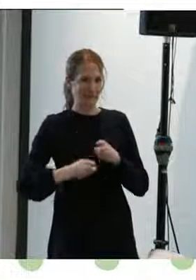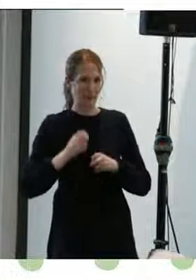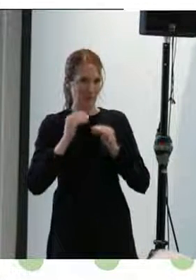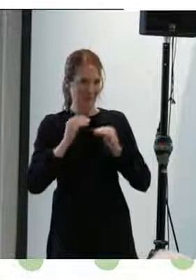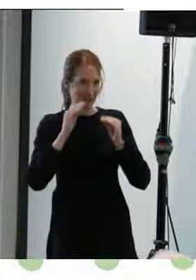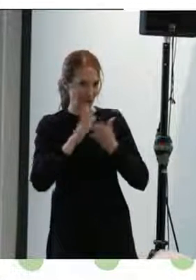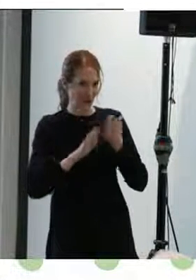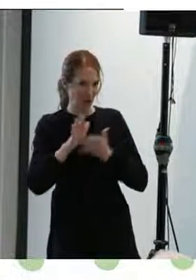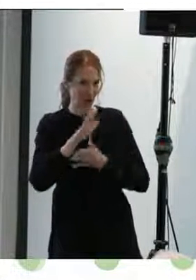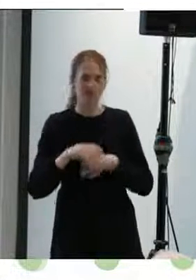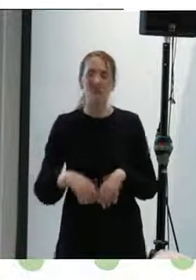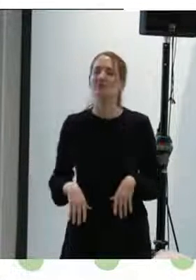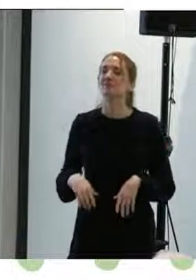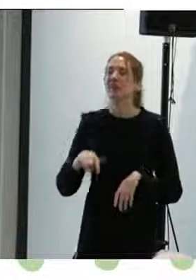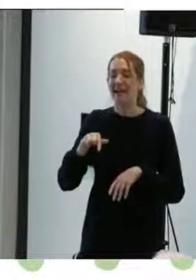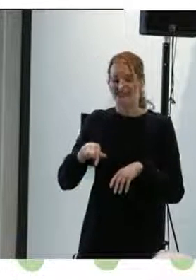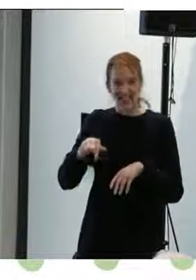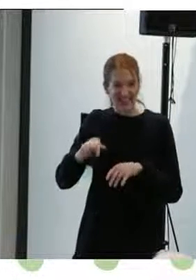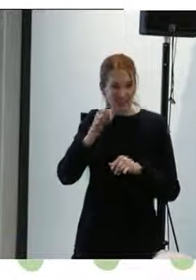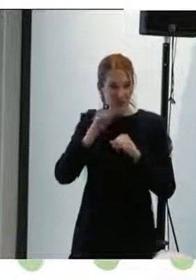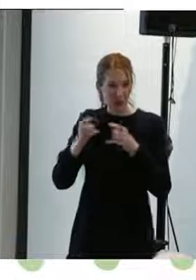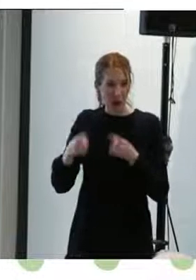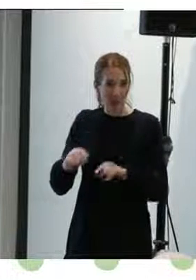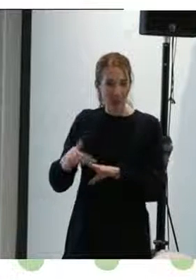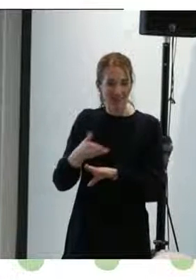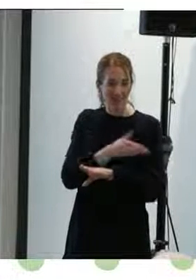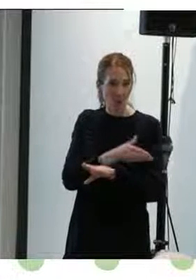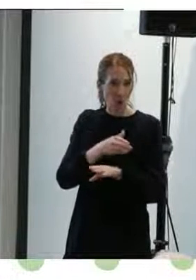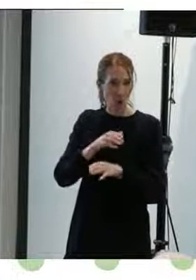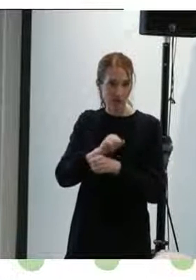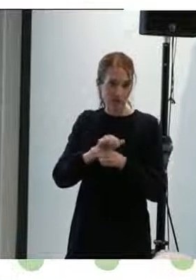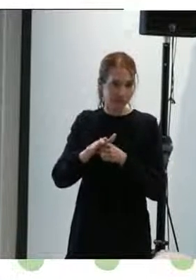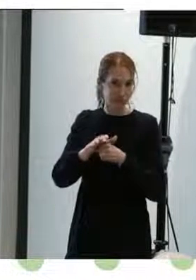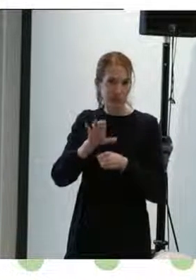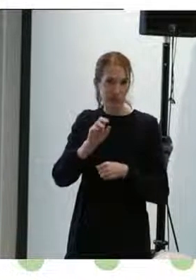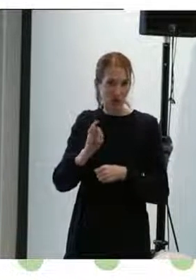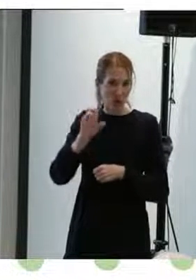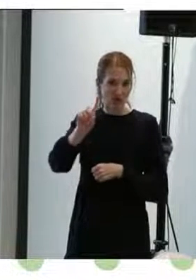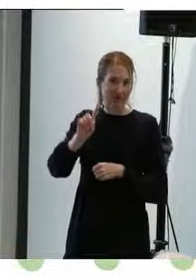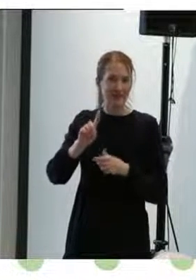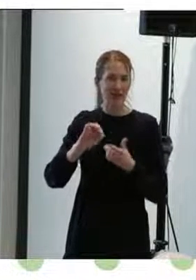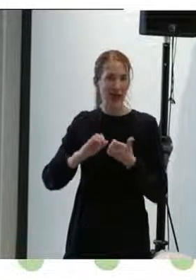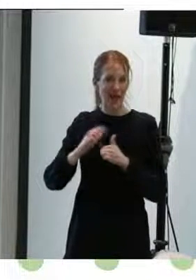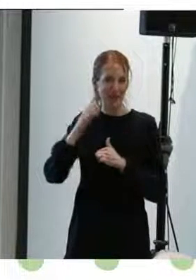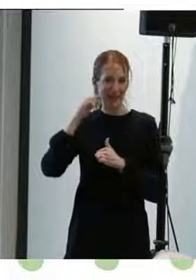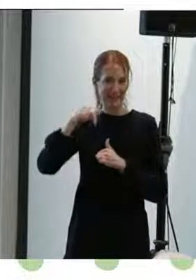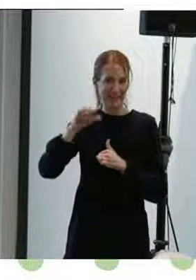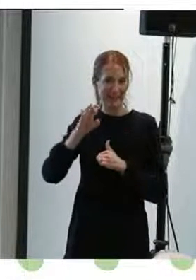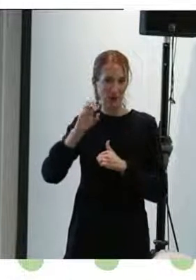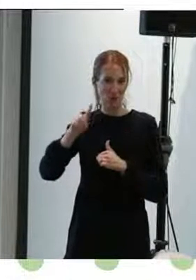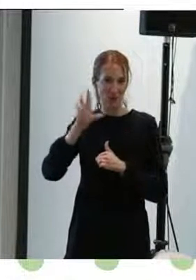the pandemic, how do you anticipate COVID affecting political attitudes within and between these populations, if at all?